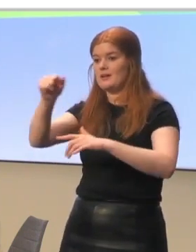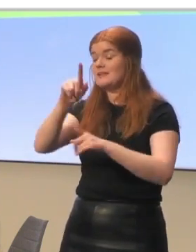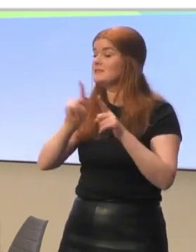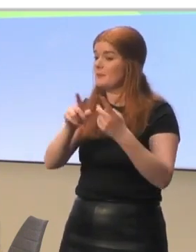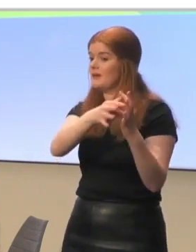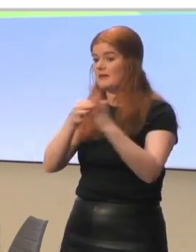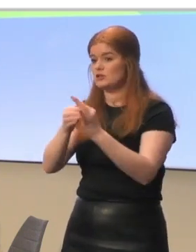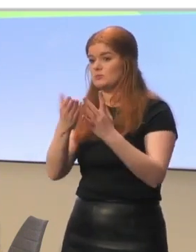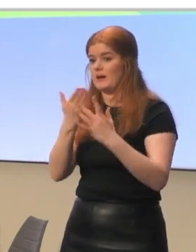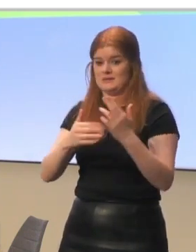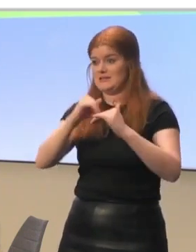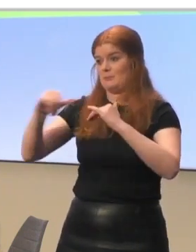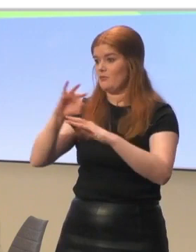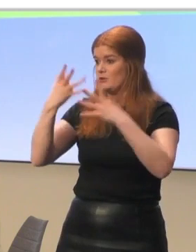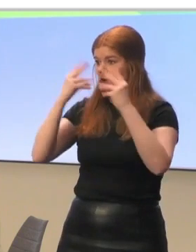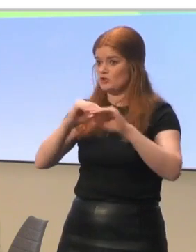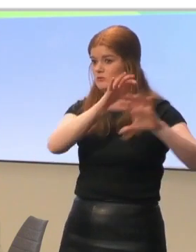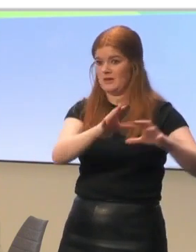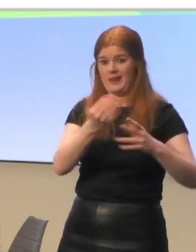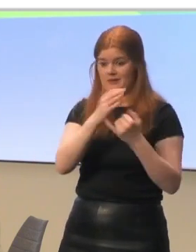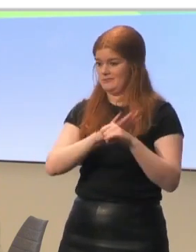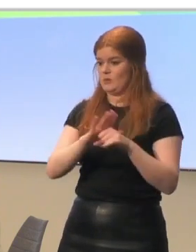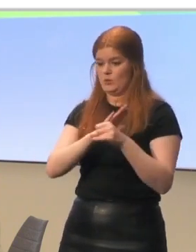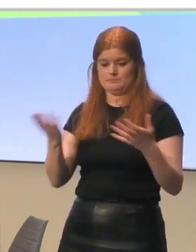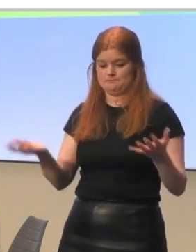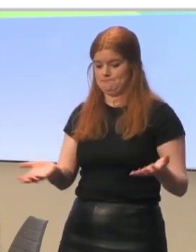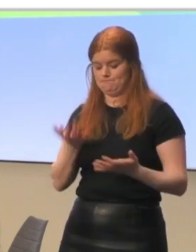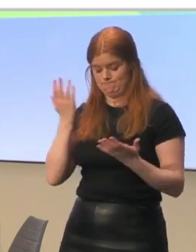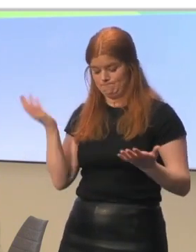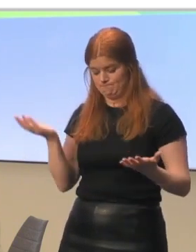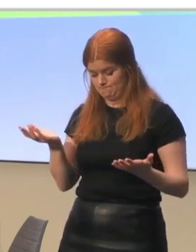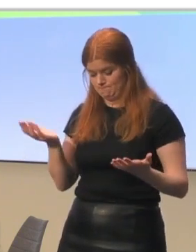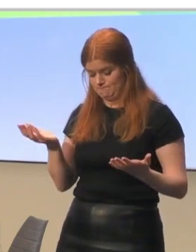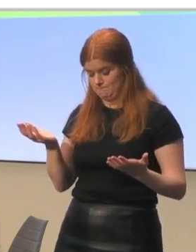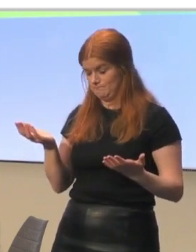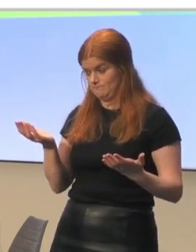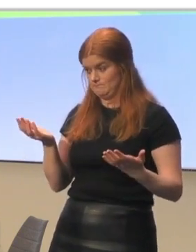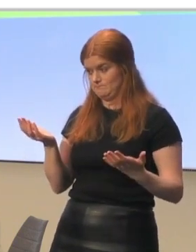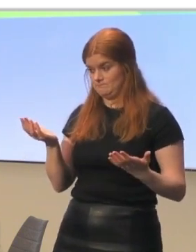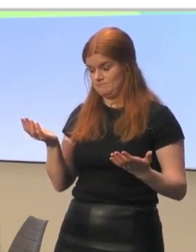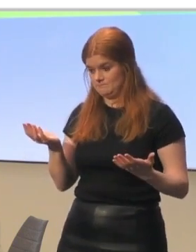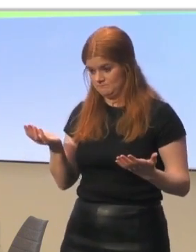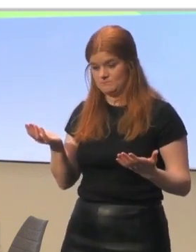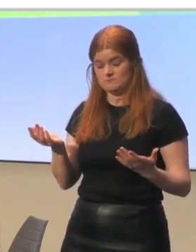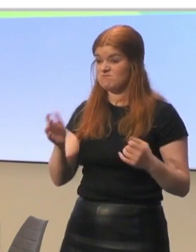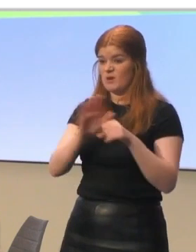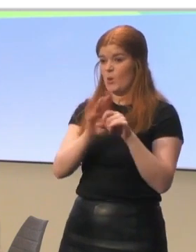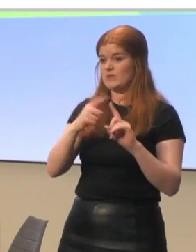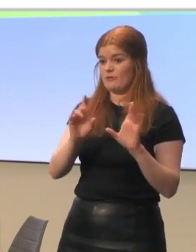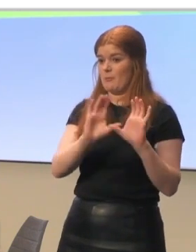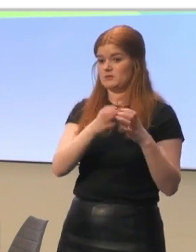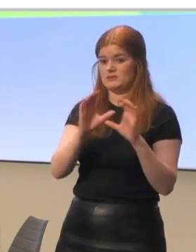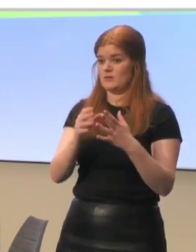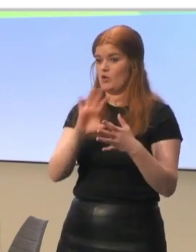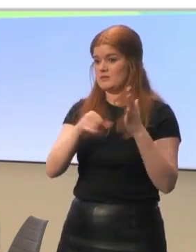linkages outside of education, like the local, for example, the local bodies that are